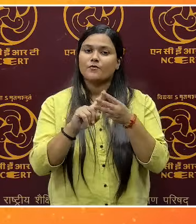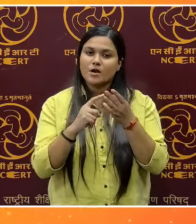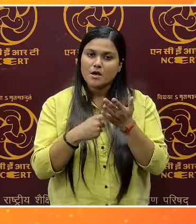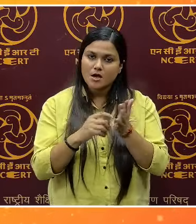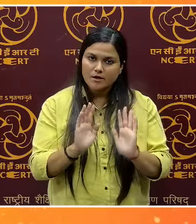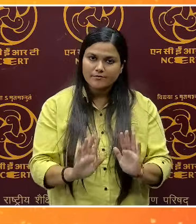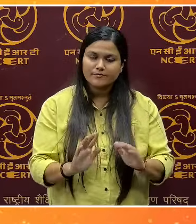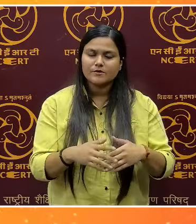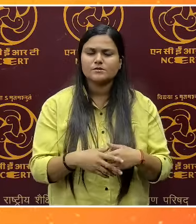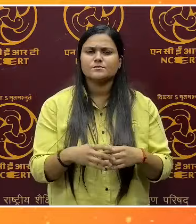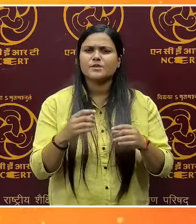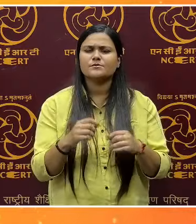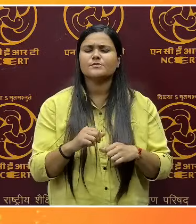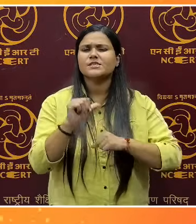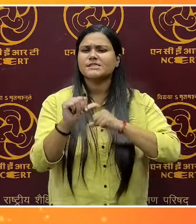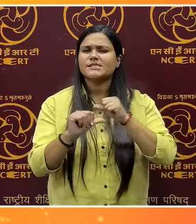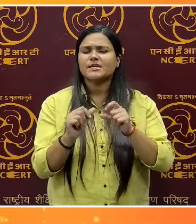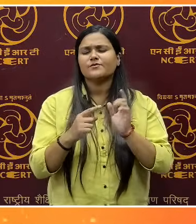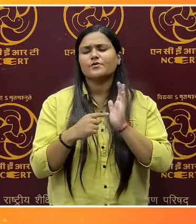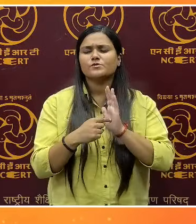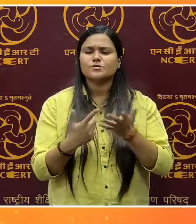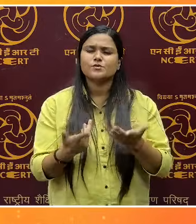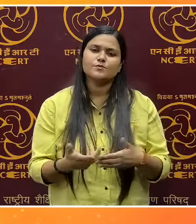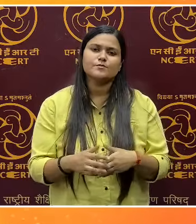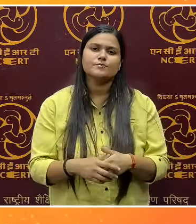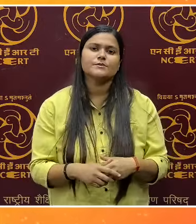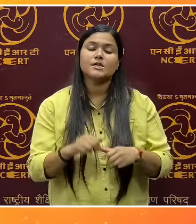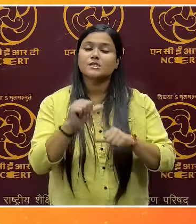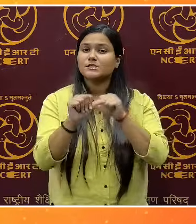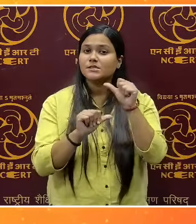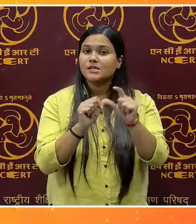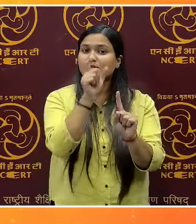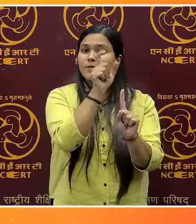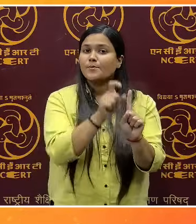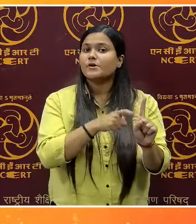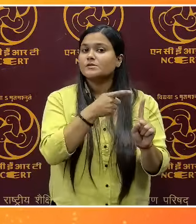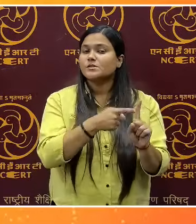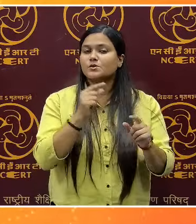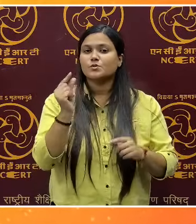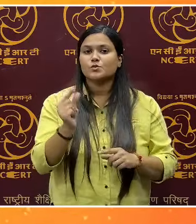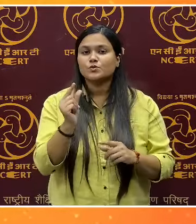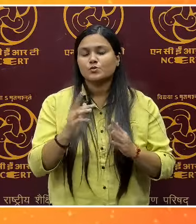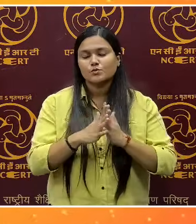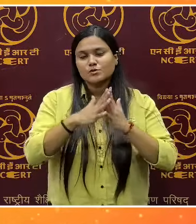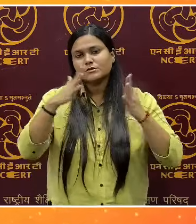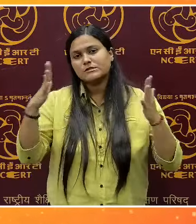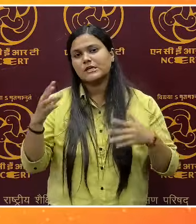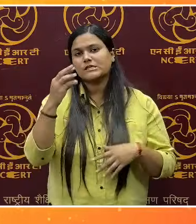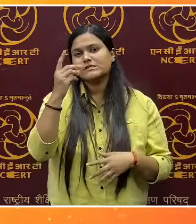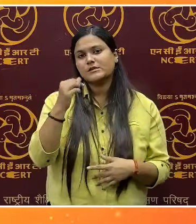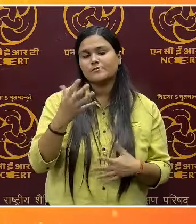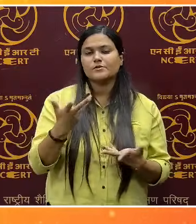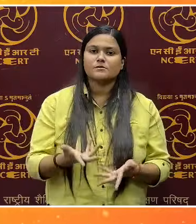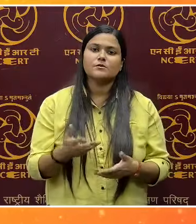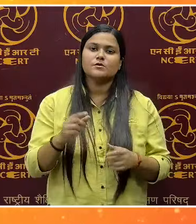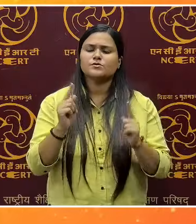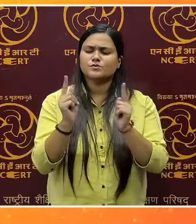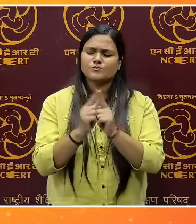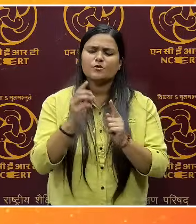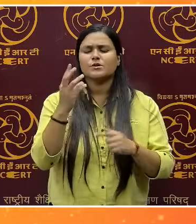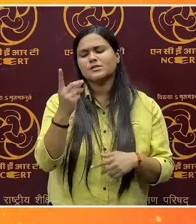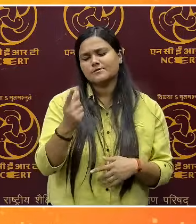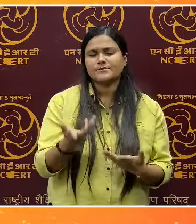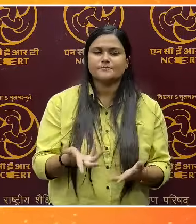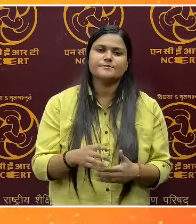for scientific notation, children. Scientists use all this to represent large numbers and even small numbers.